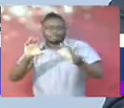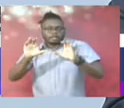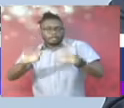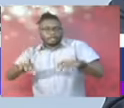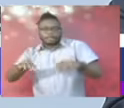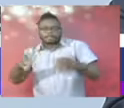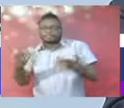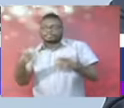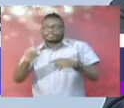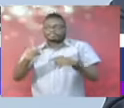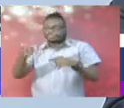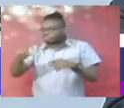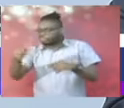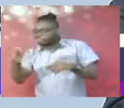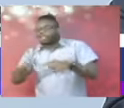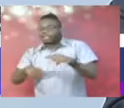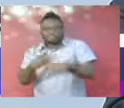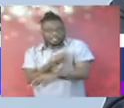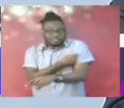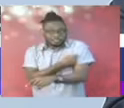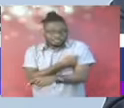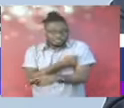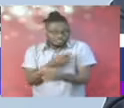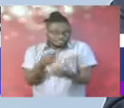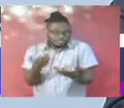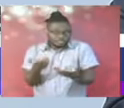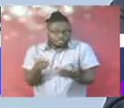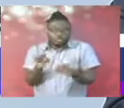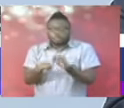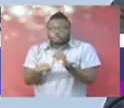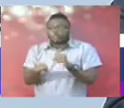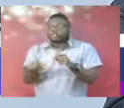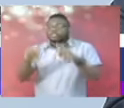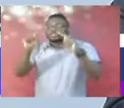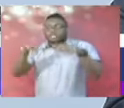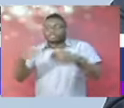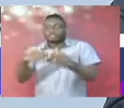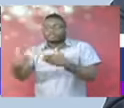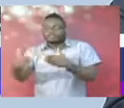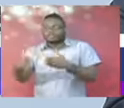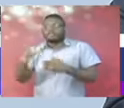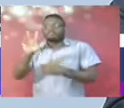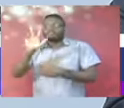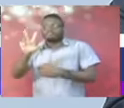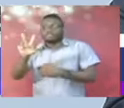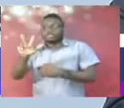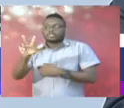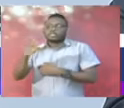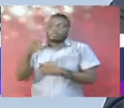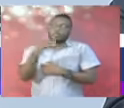risk. Also, in terms of our mask wearing legislation, as you know, children under 8 are not